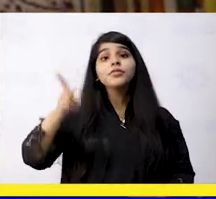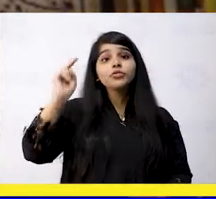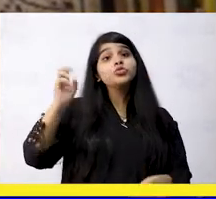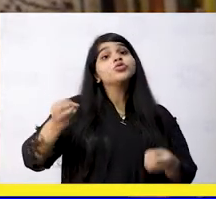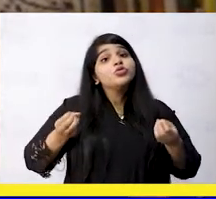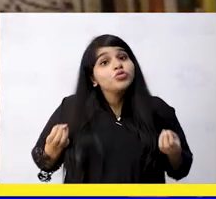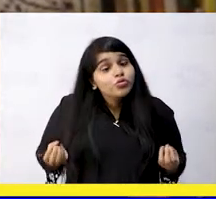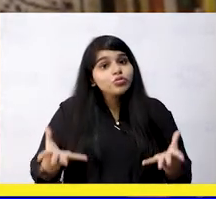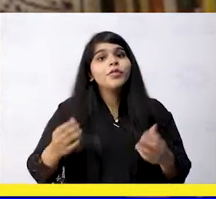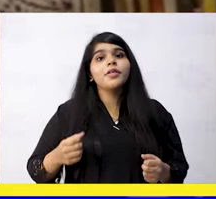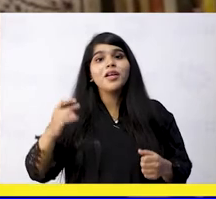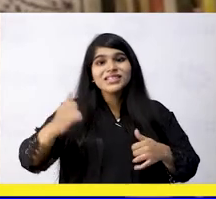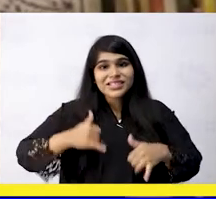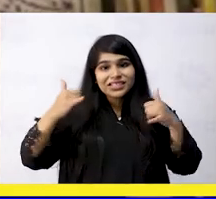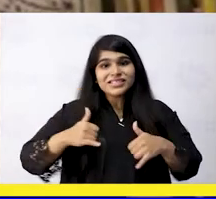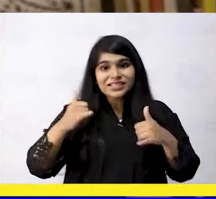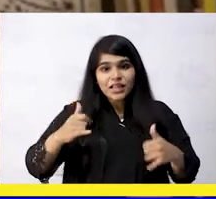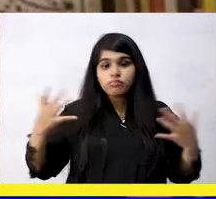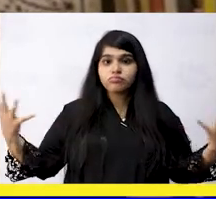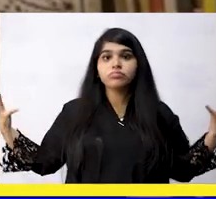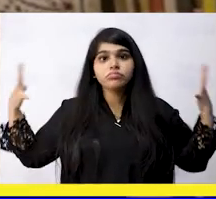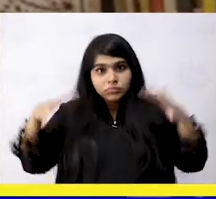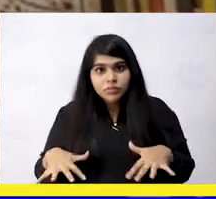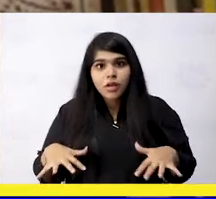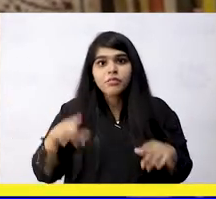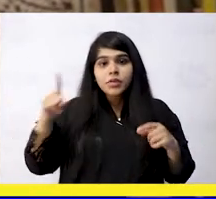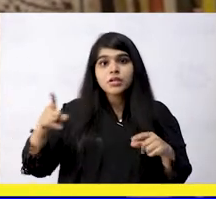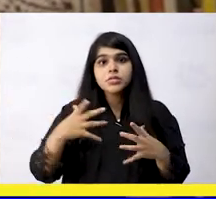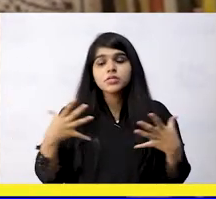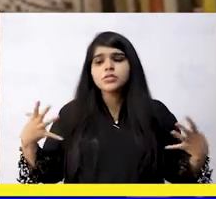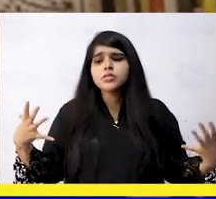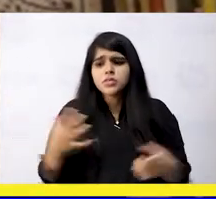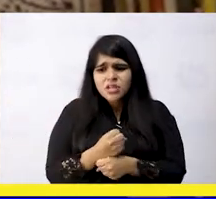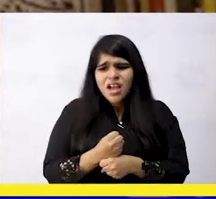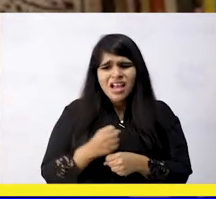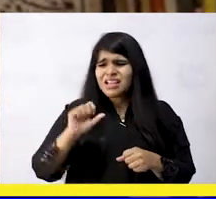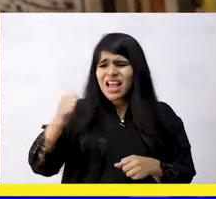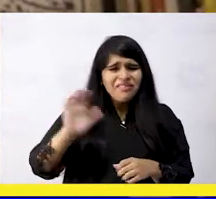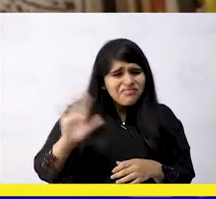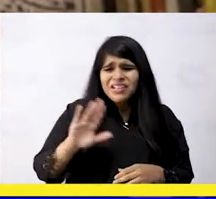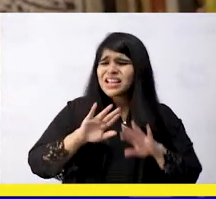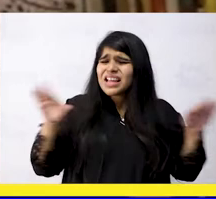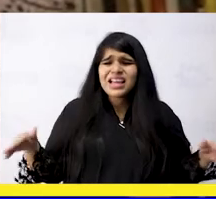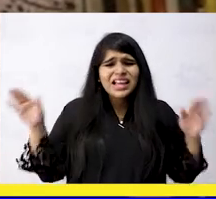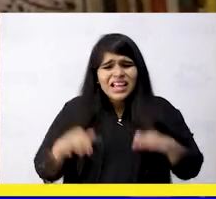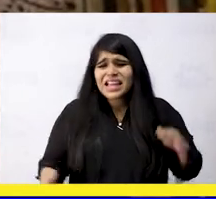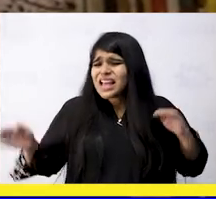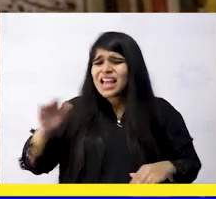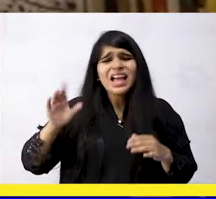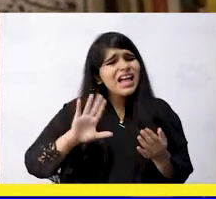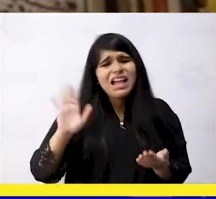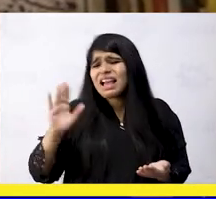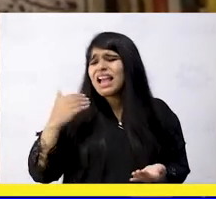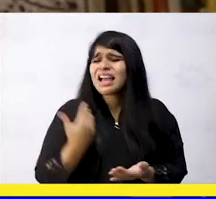It's ready, steady, go. All the animals of the forest had gathered. They'd all told Tortoise, "Don't do this. Don't do